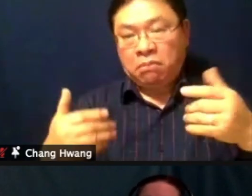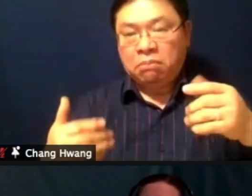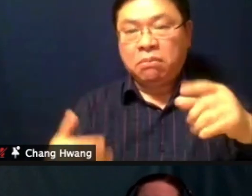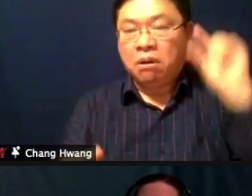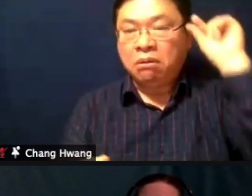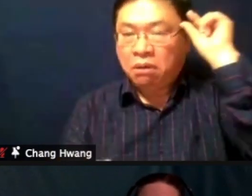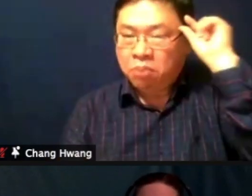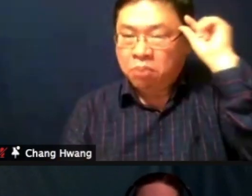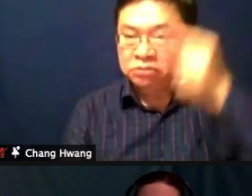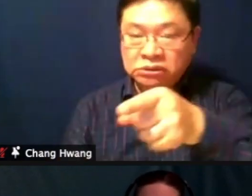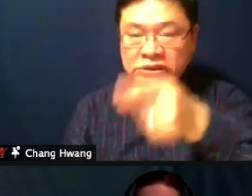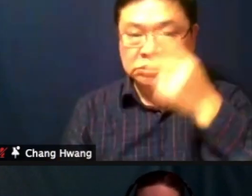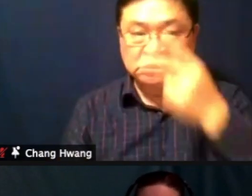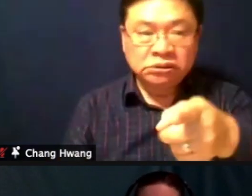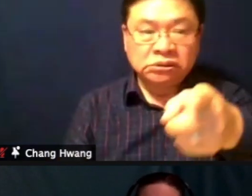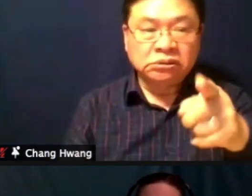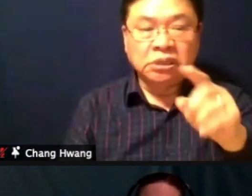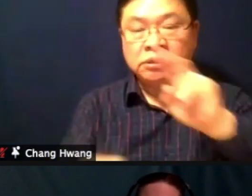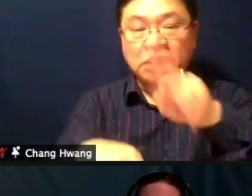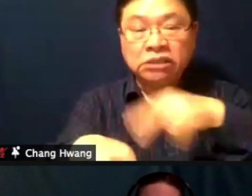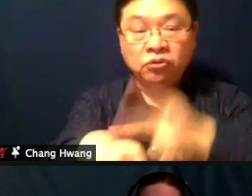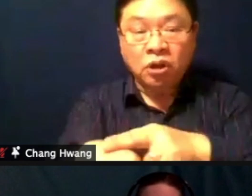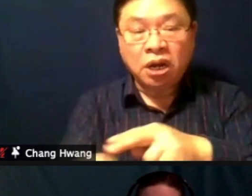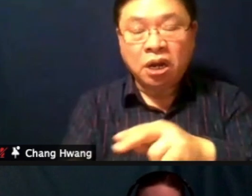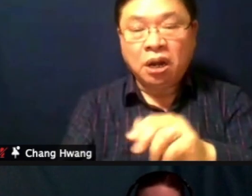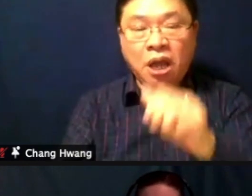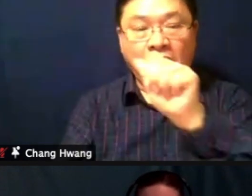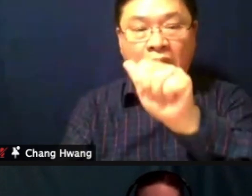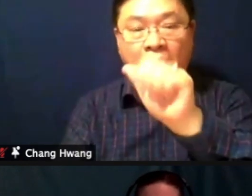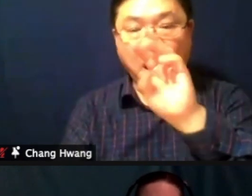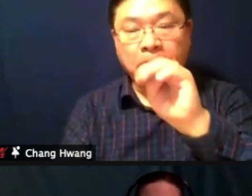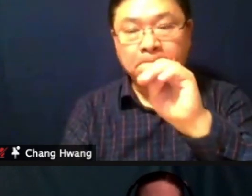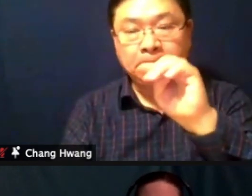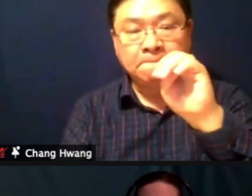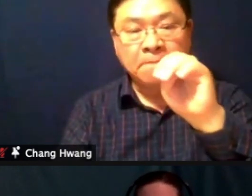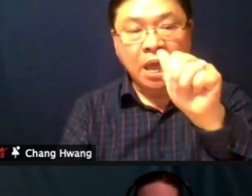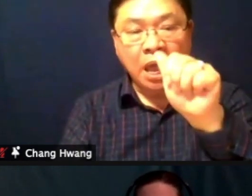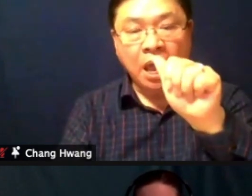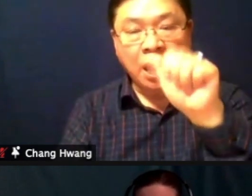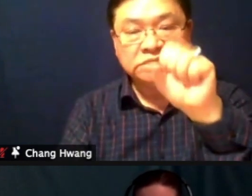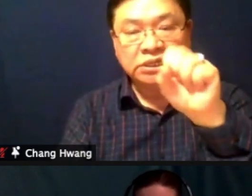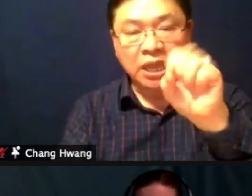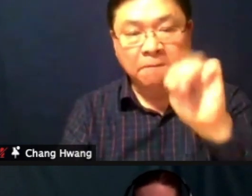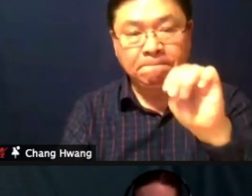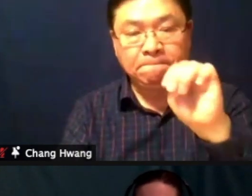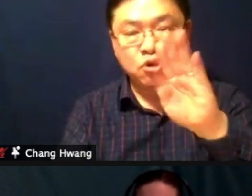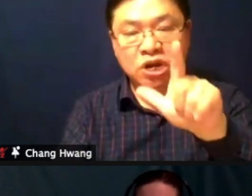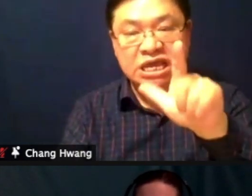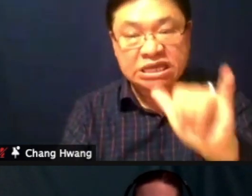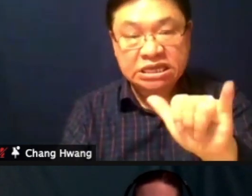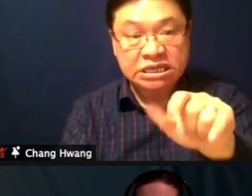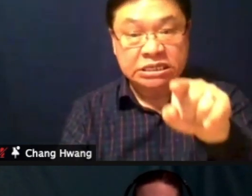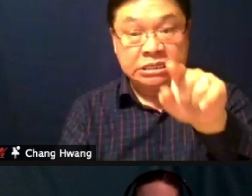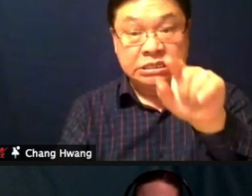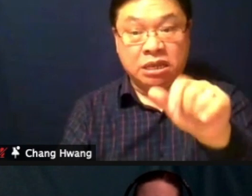In December 2015, as you can see here, there was a National Assembly.